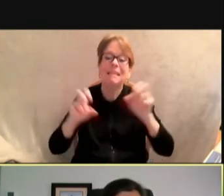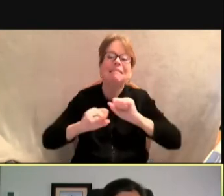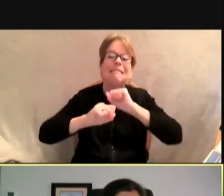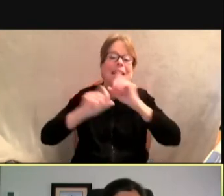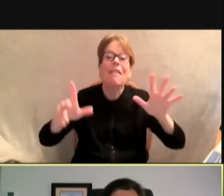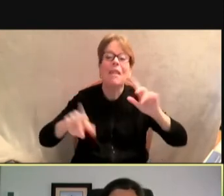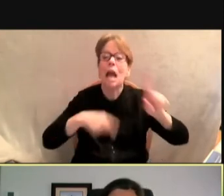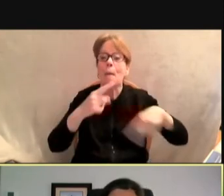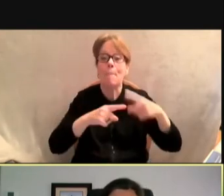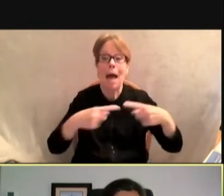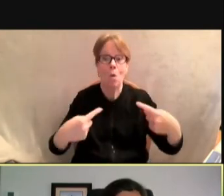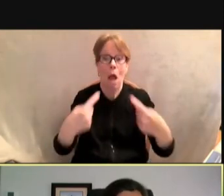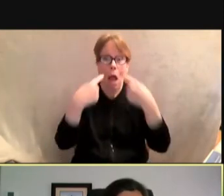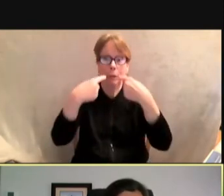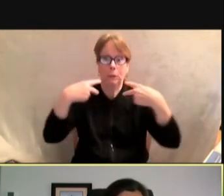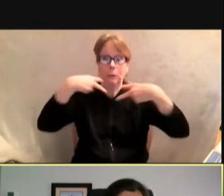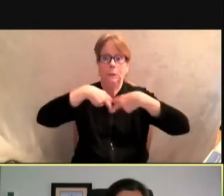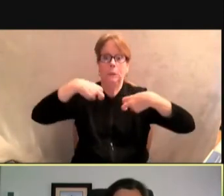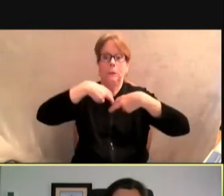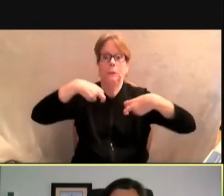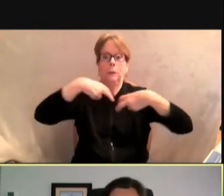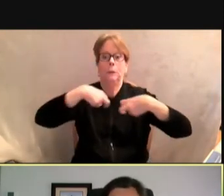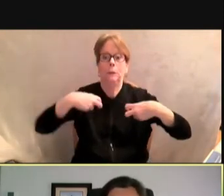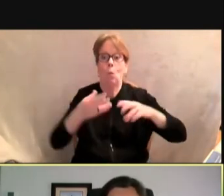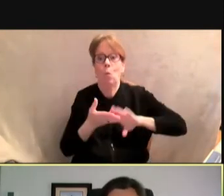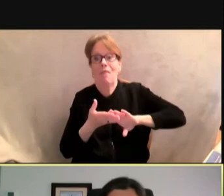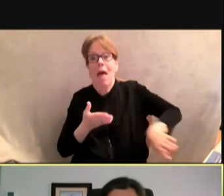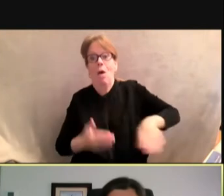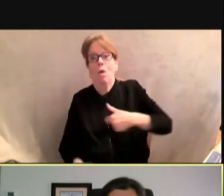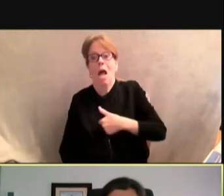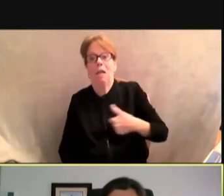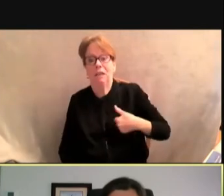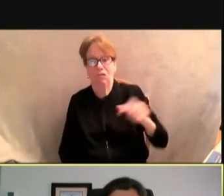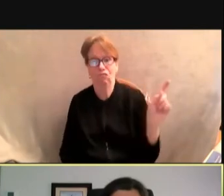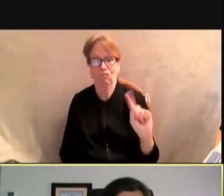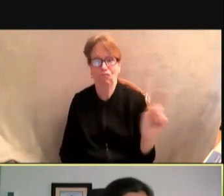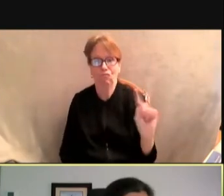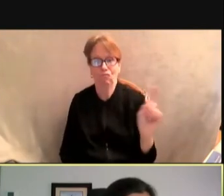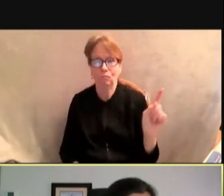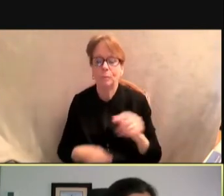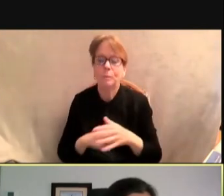we include individuals with disabilities in designing and in teaching our curriculum.